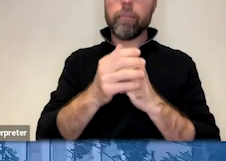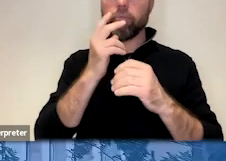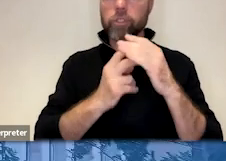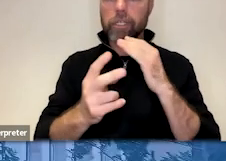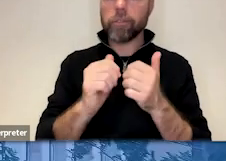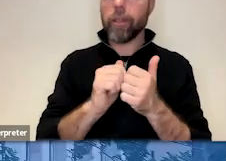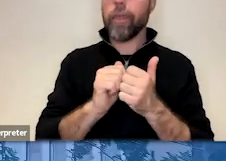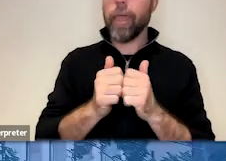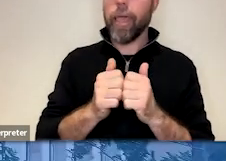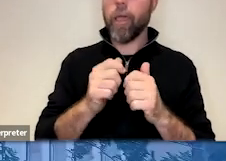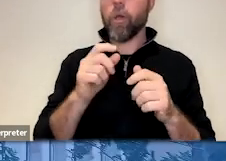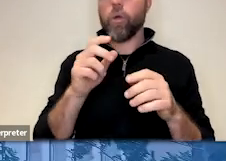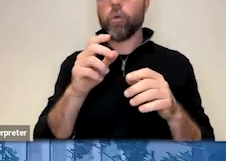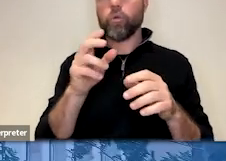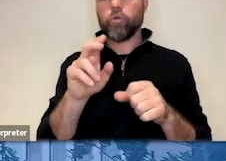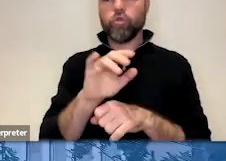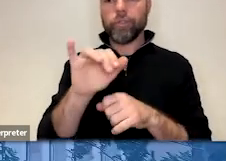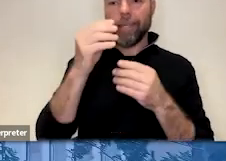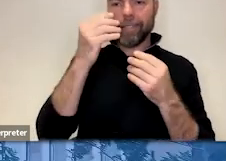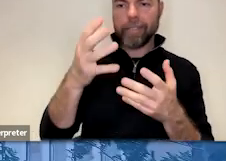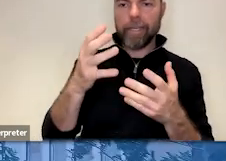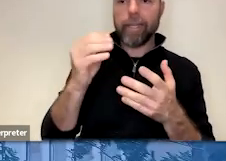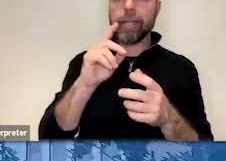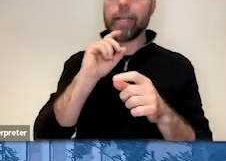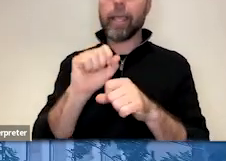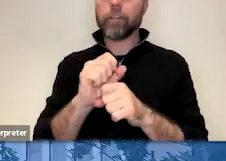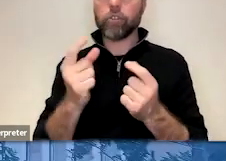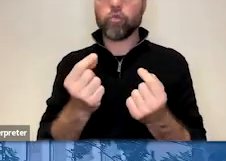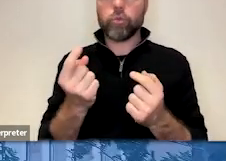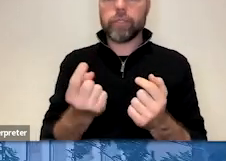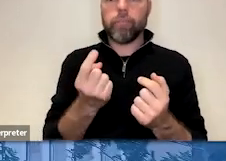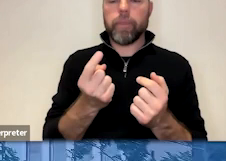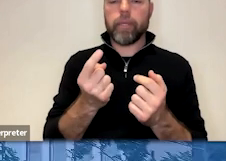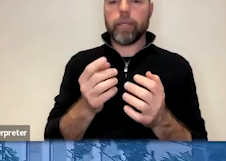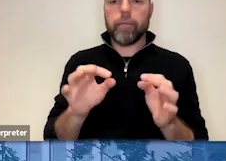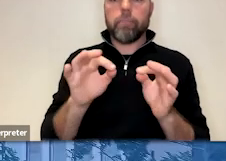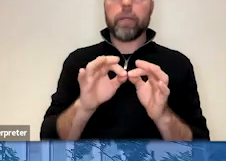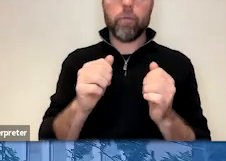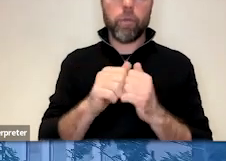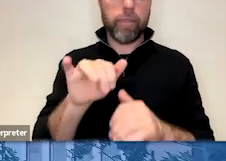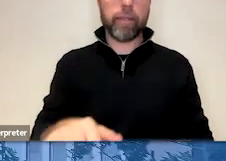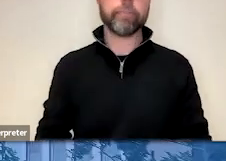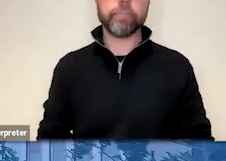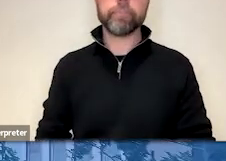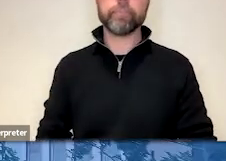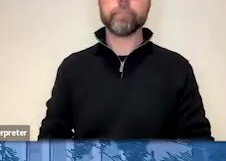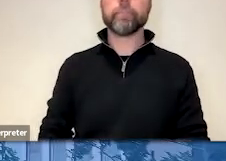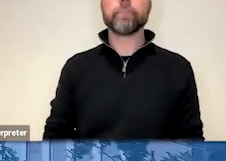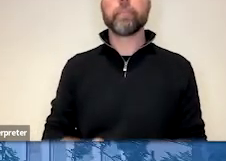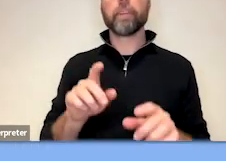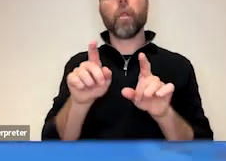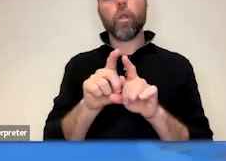how to take that data and actually do something meaningful with it. We also have a news